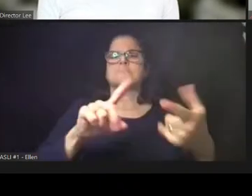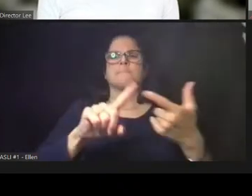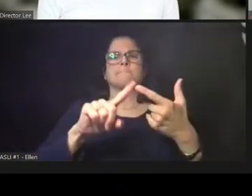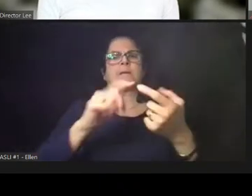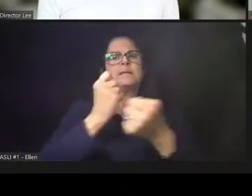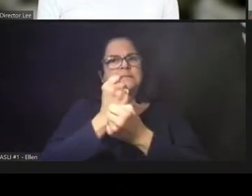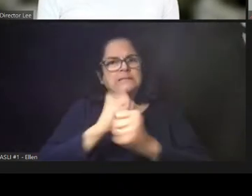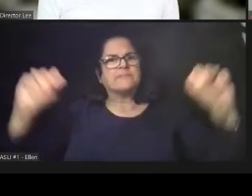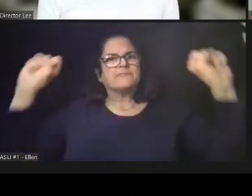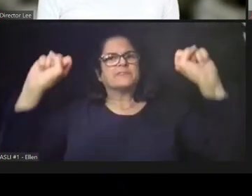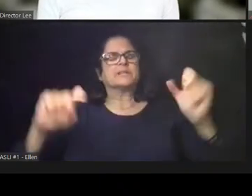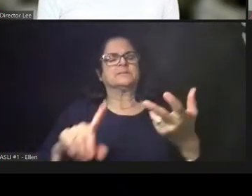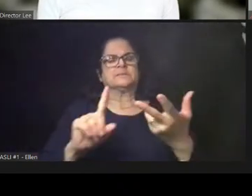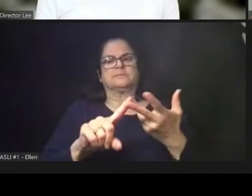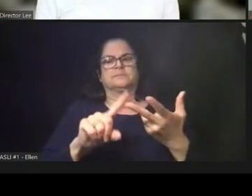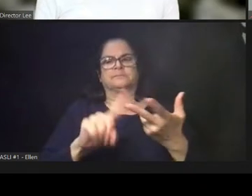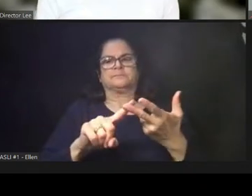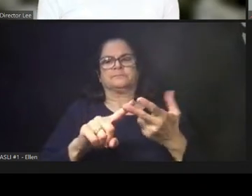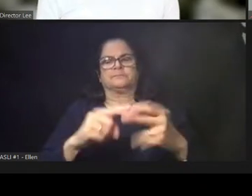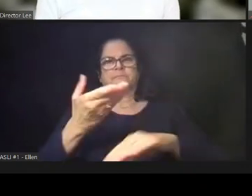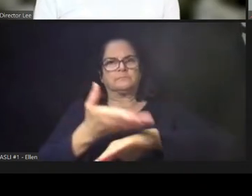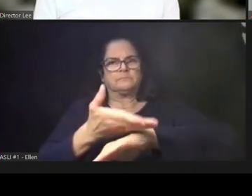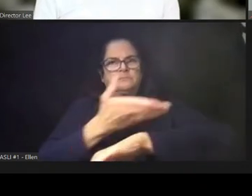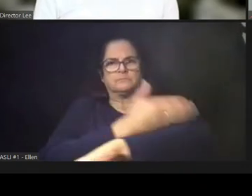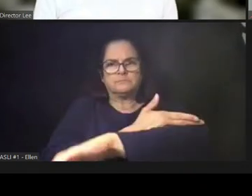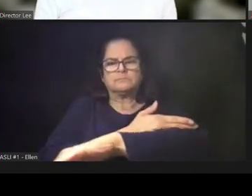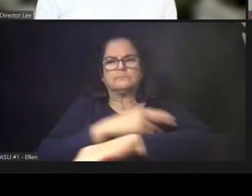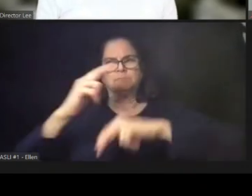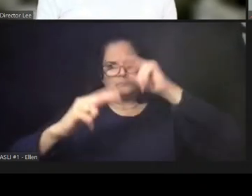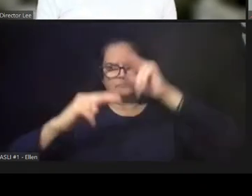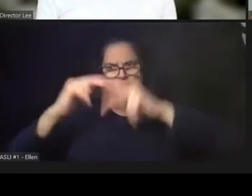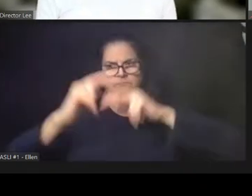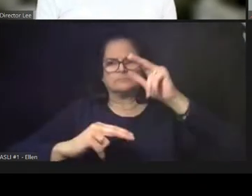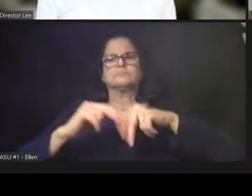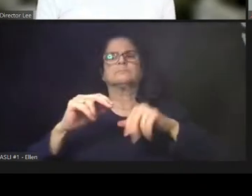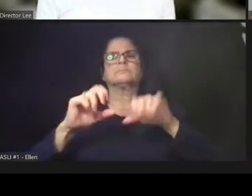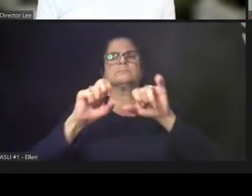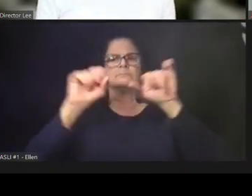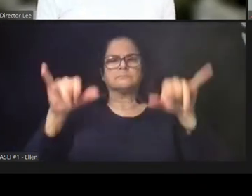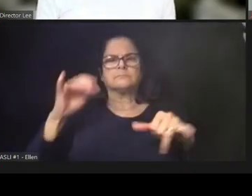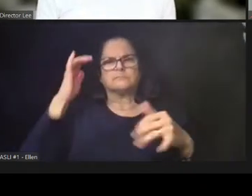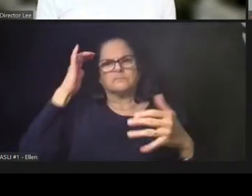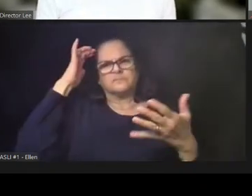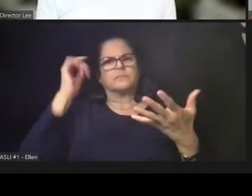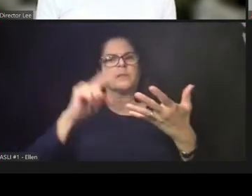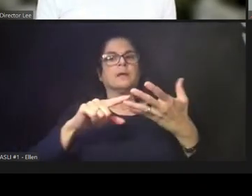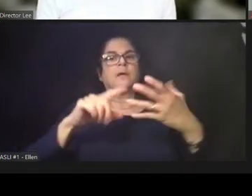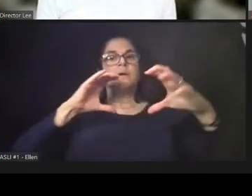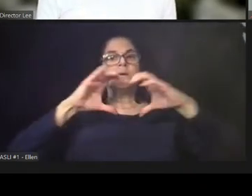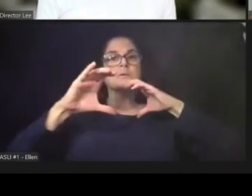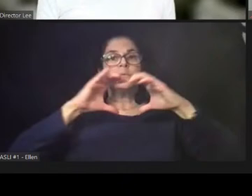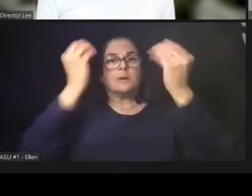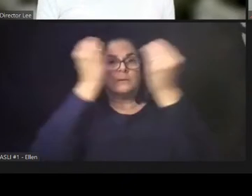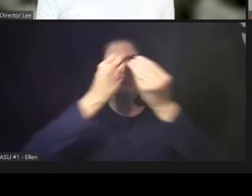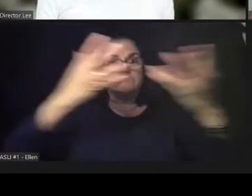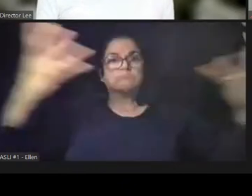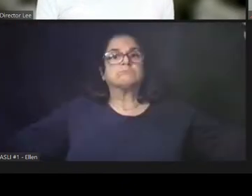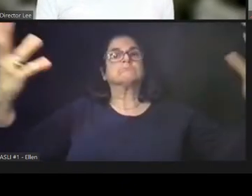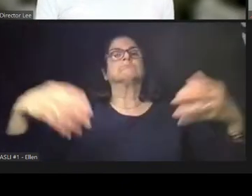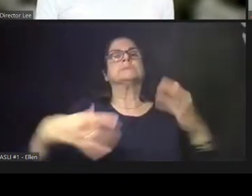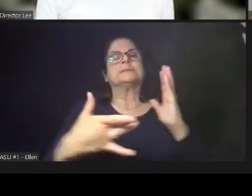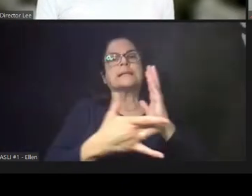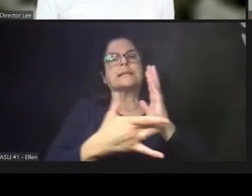at our facilities, upgrading our digital tools to improve rider communication, and investing in our employees.